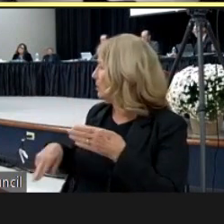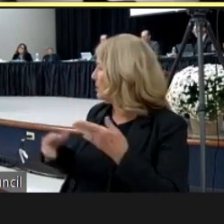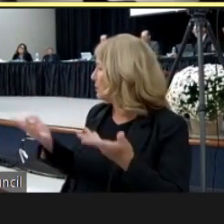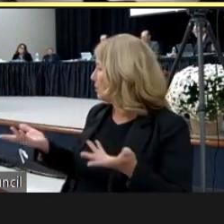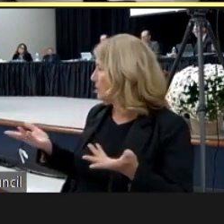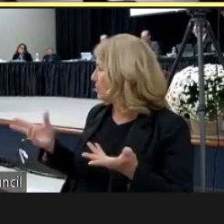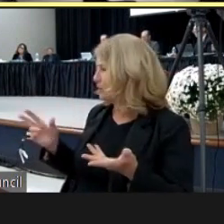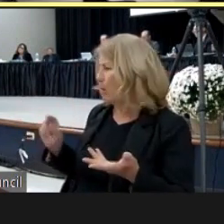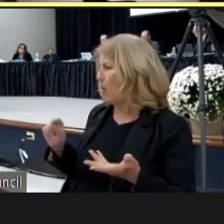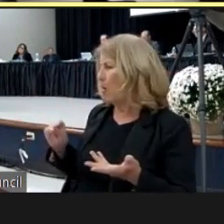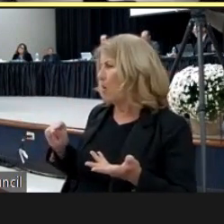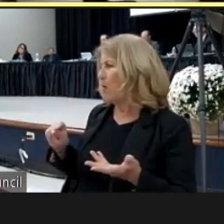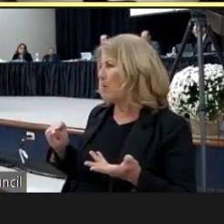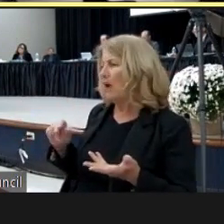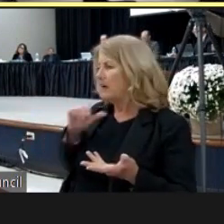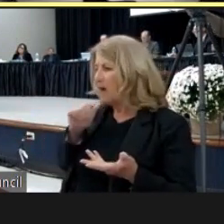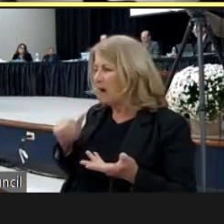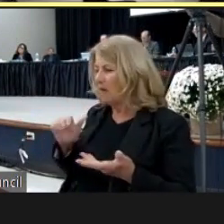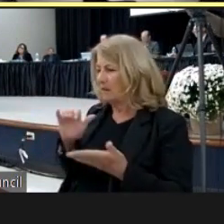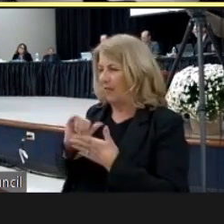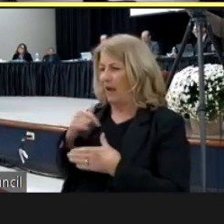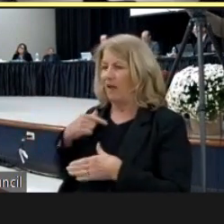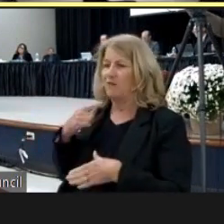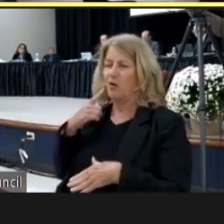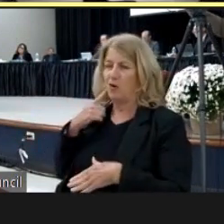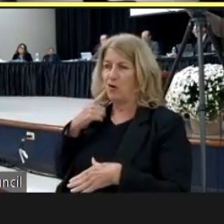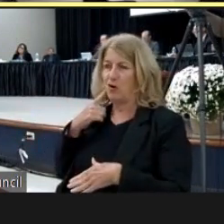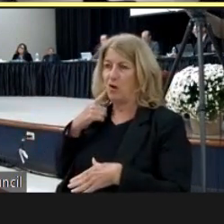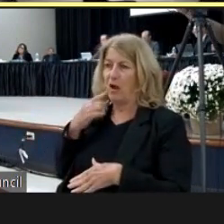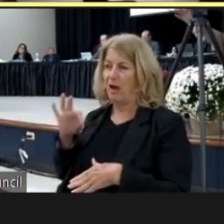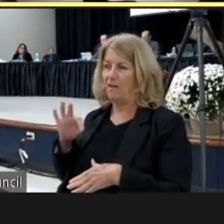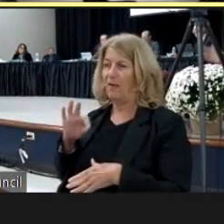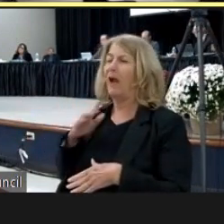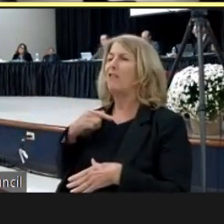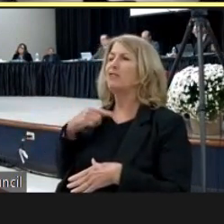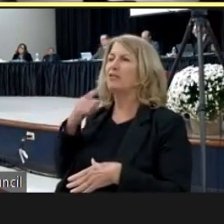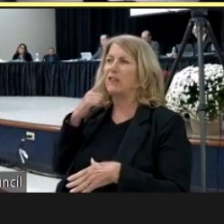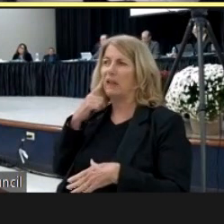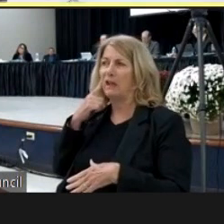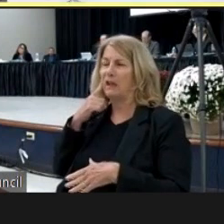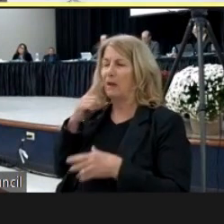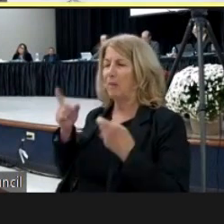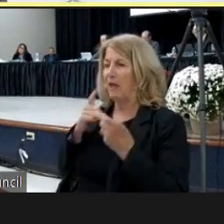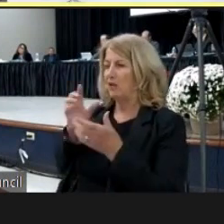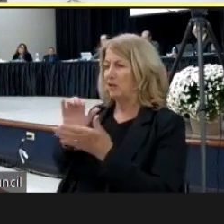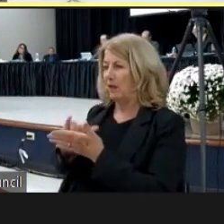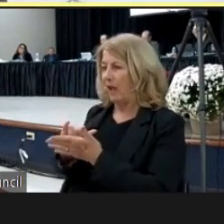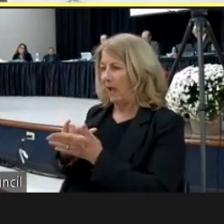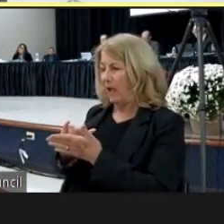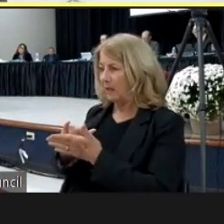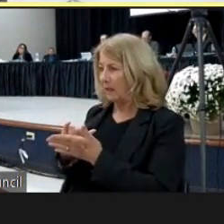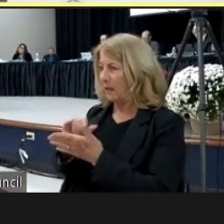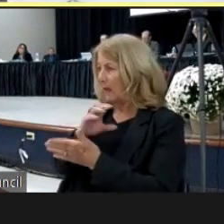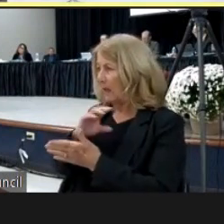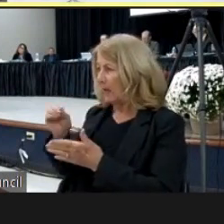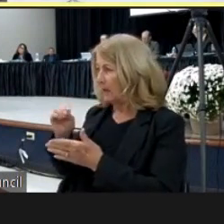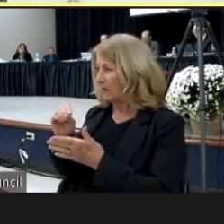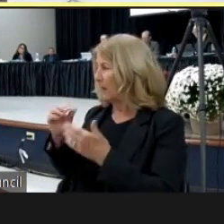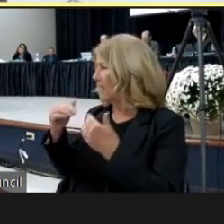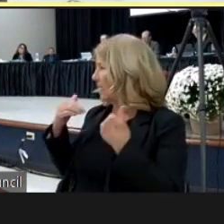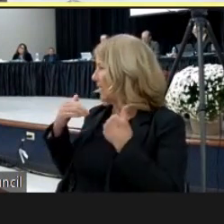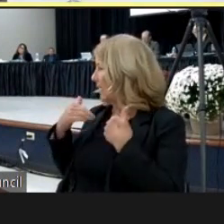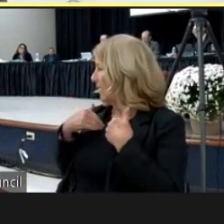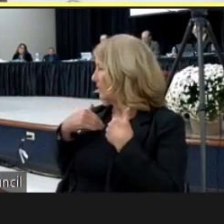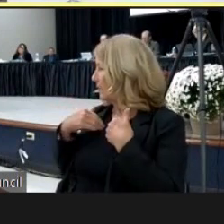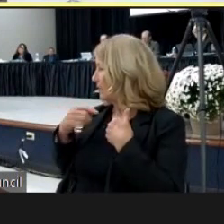No, and not that I've heard of. I think managing it and putting these standards on it, cities, it's